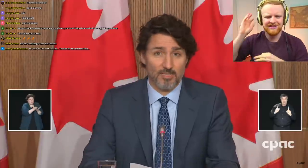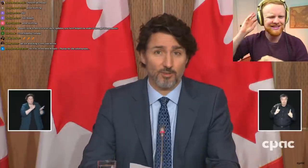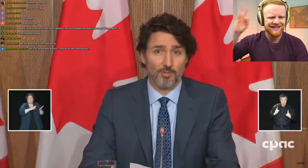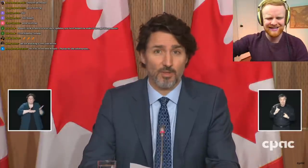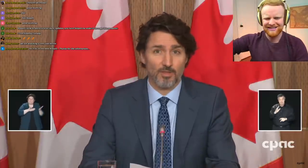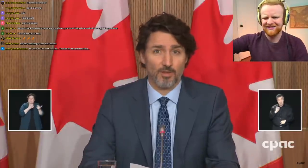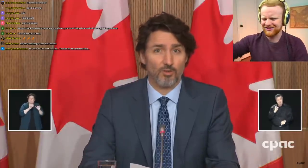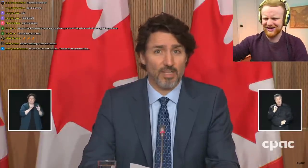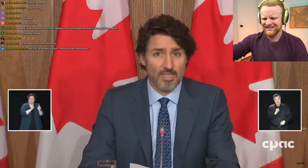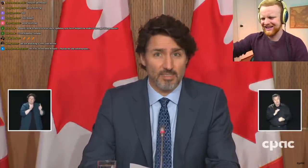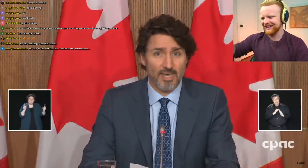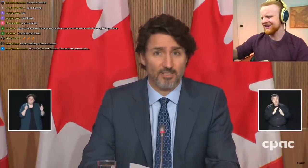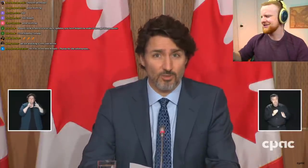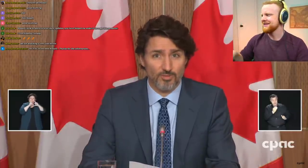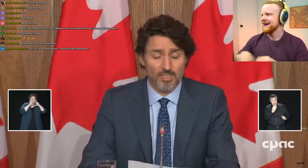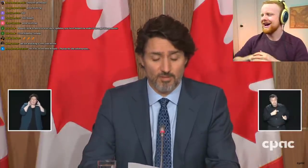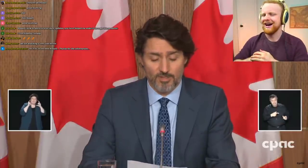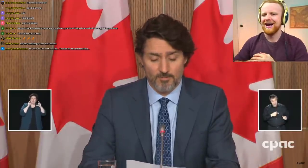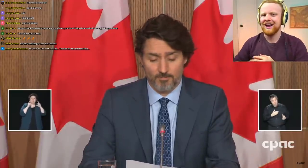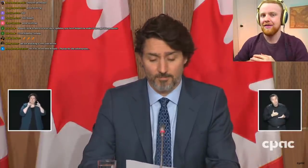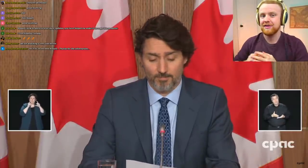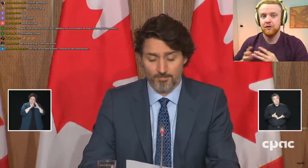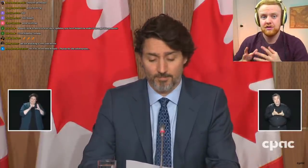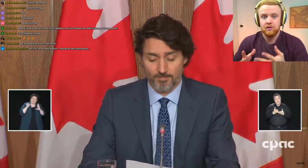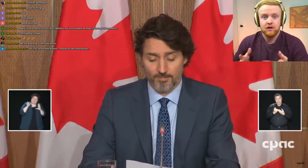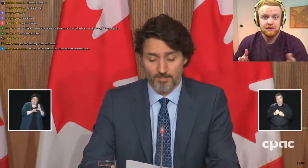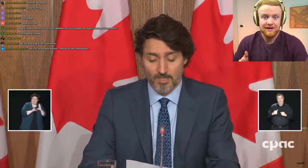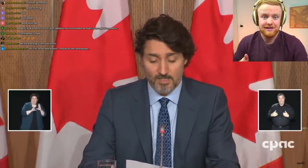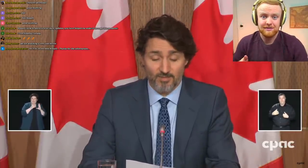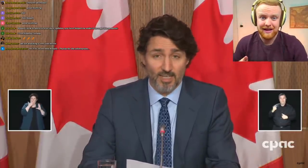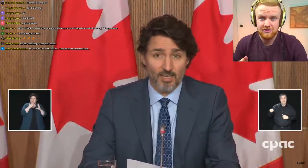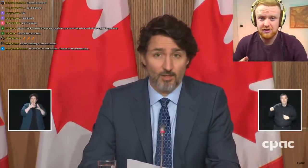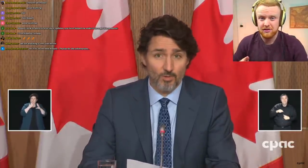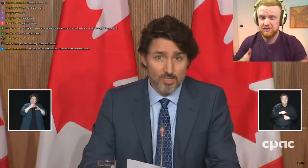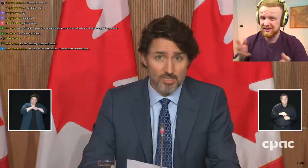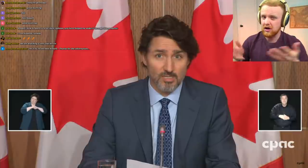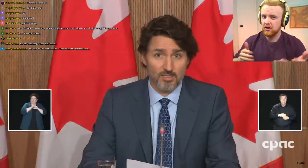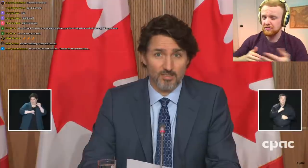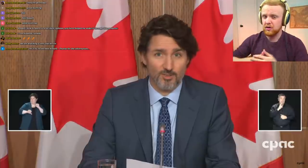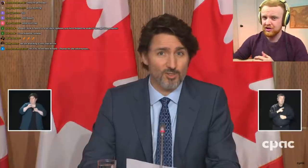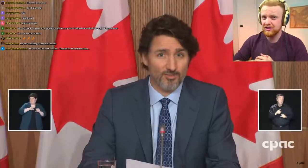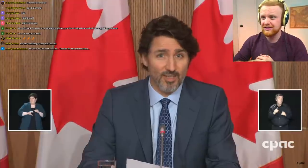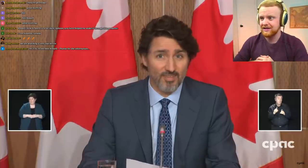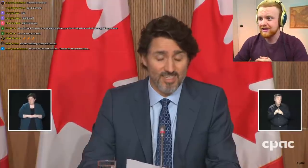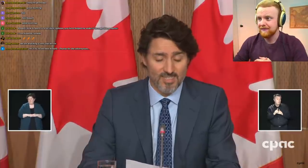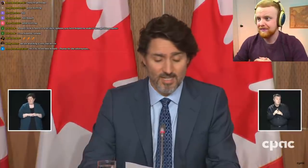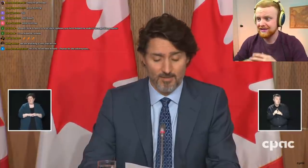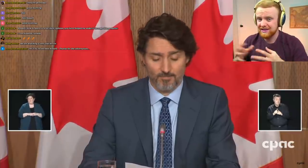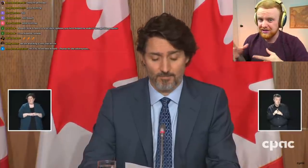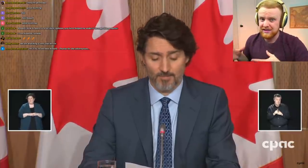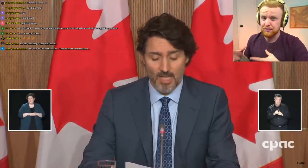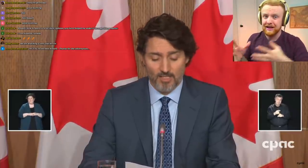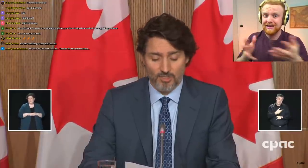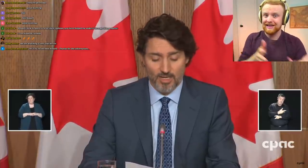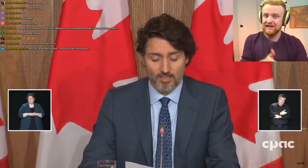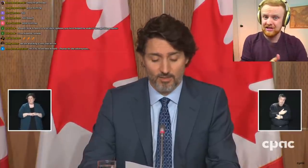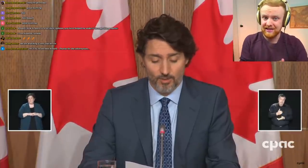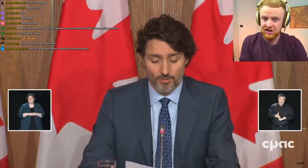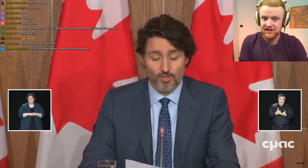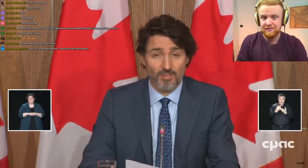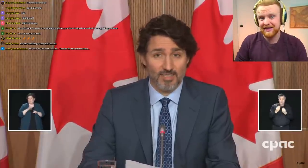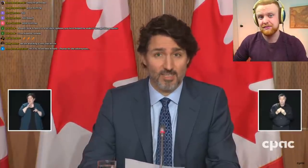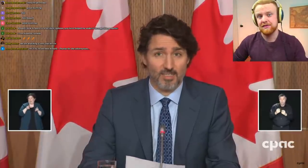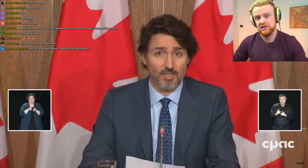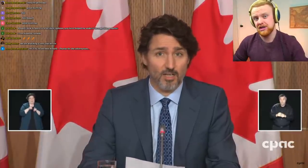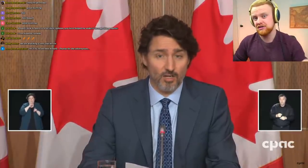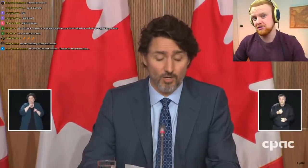I'm just listening in to see if they're changing to English. So we're expecting some answers on those because there are some questions and they still need to bring in